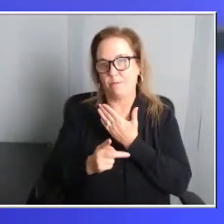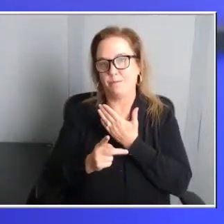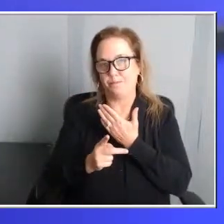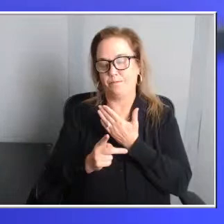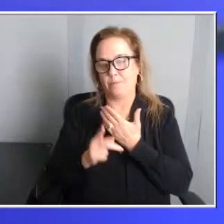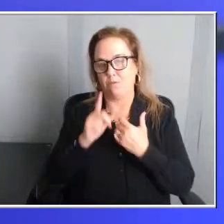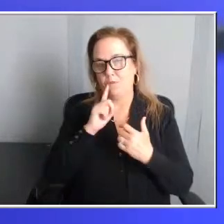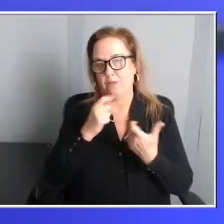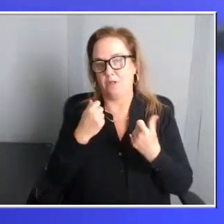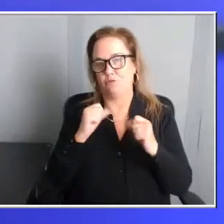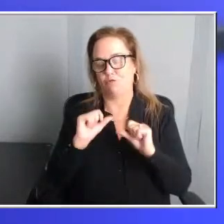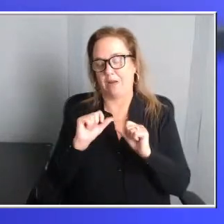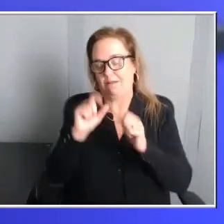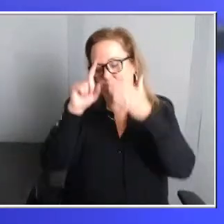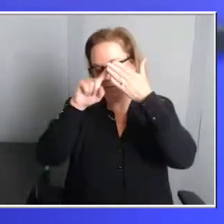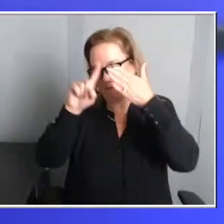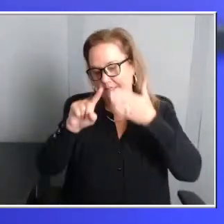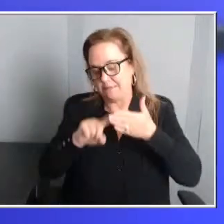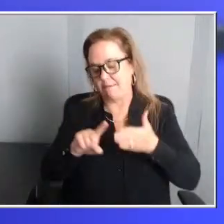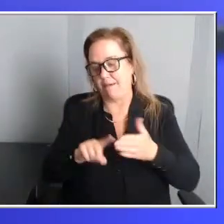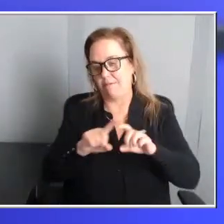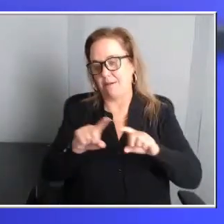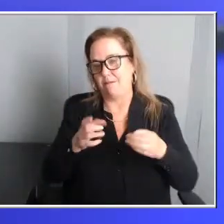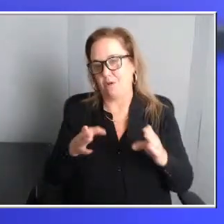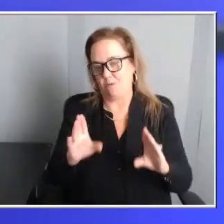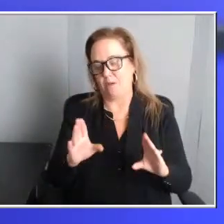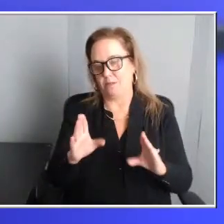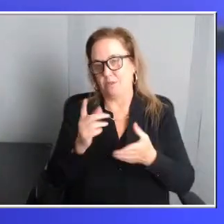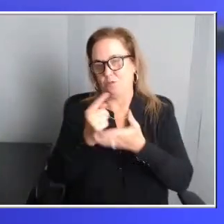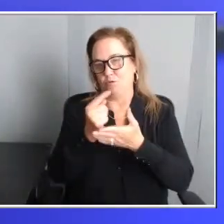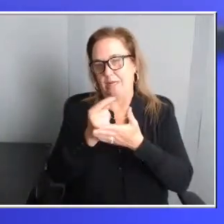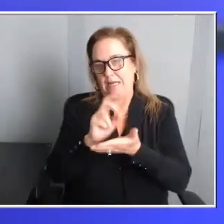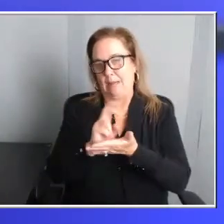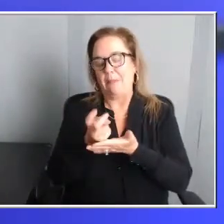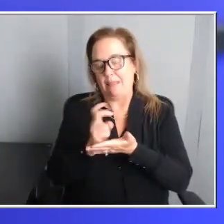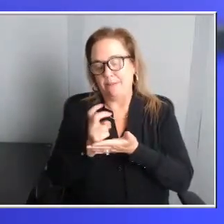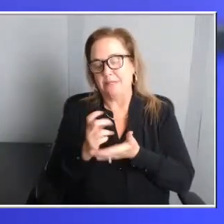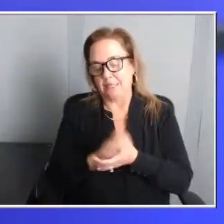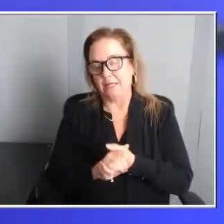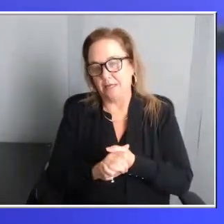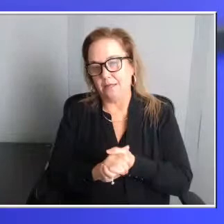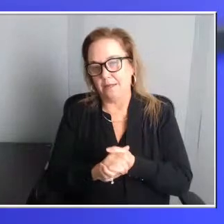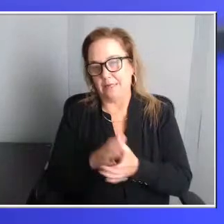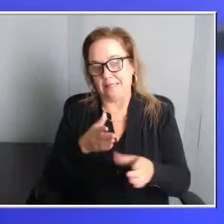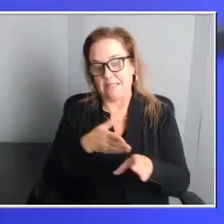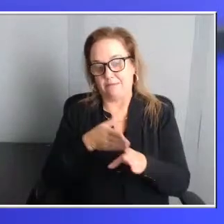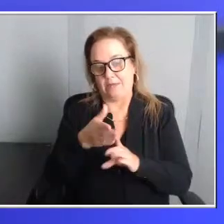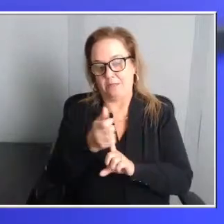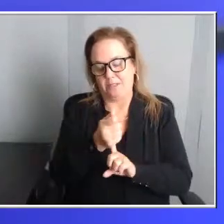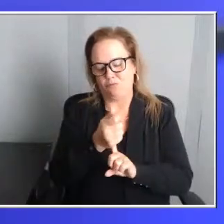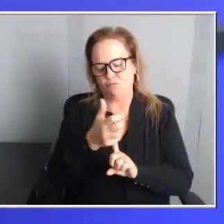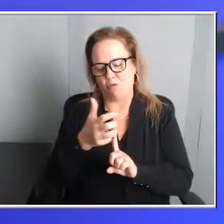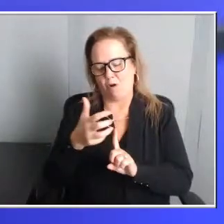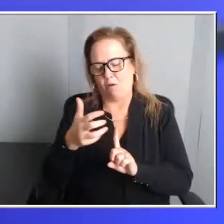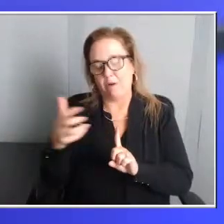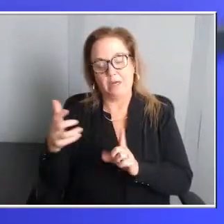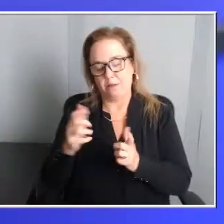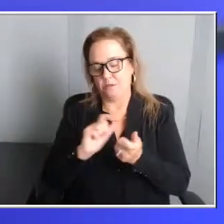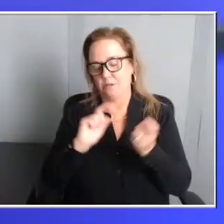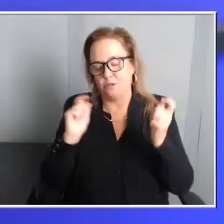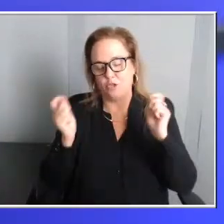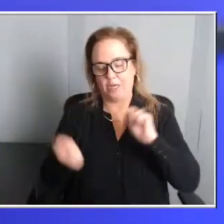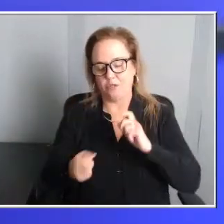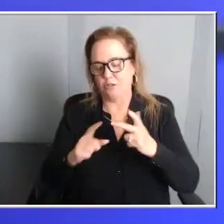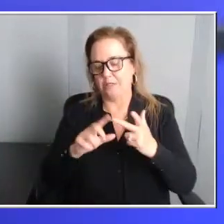try to investigate the different ways that we could treat the epilepsy. And this field is growing so much. There are so many changes. The devices,